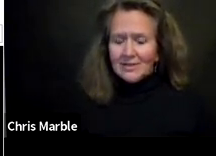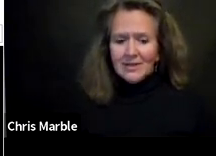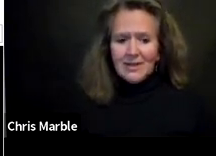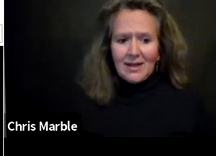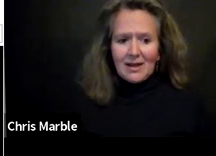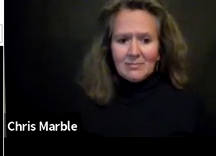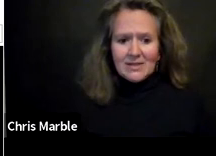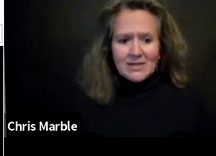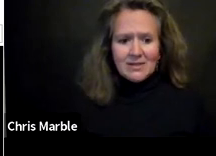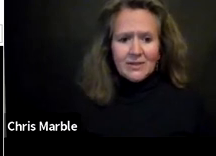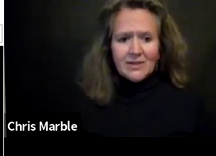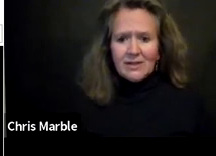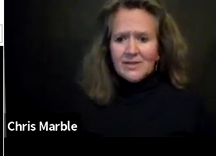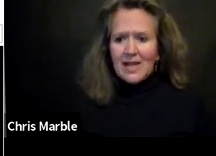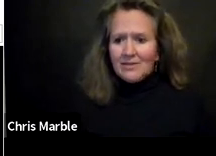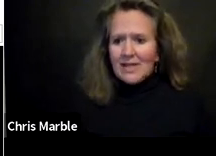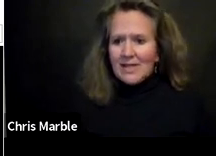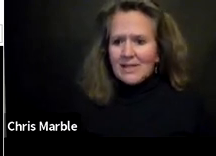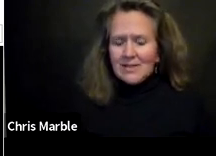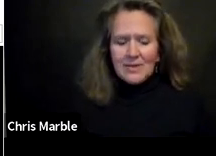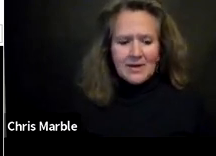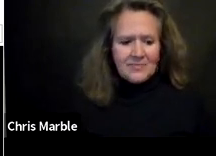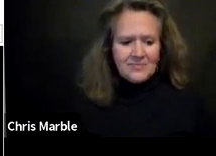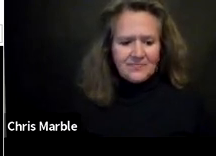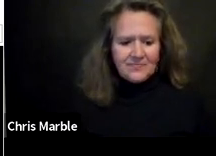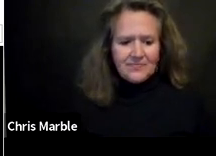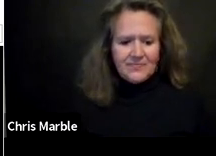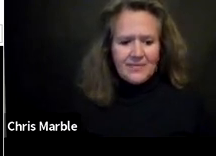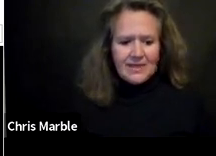navigate. It's difficult enough to navigate things.